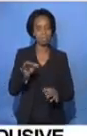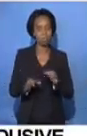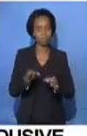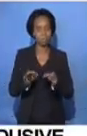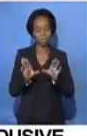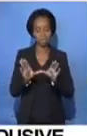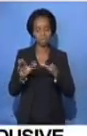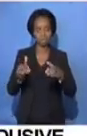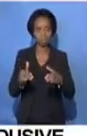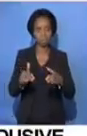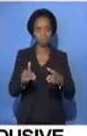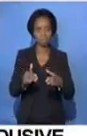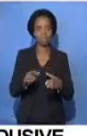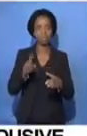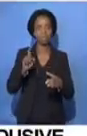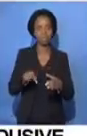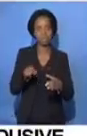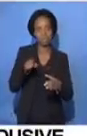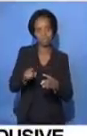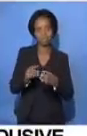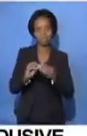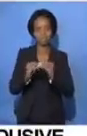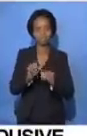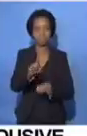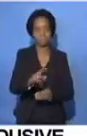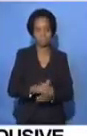voting should be revisited.